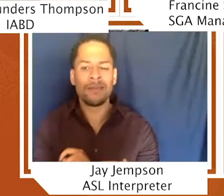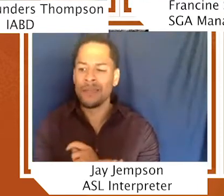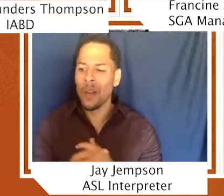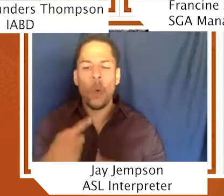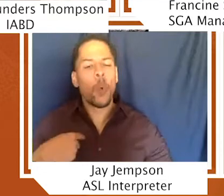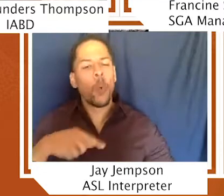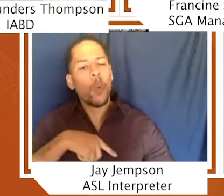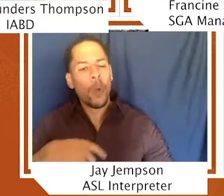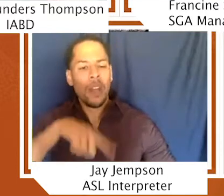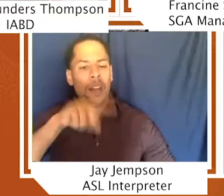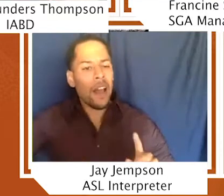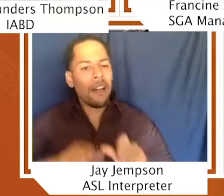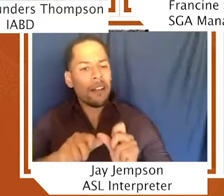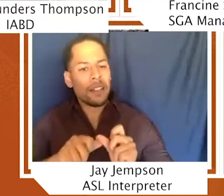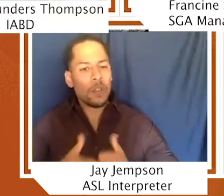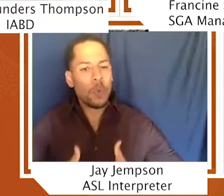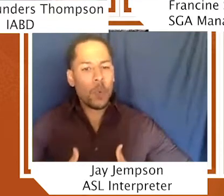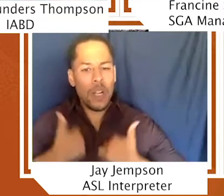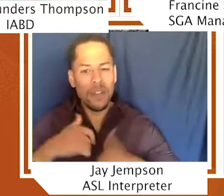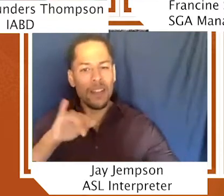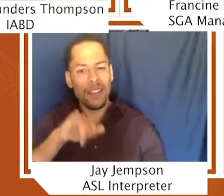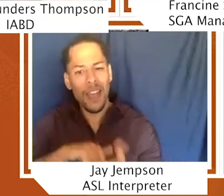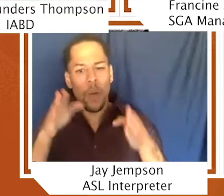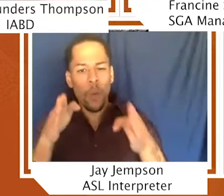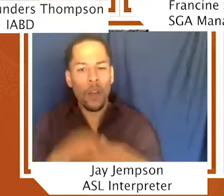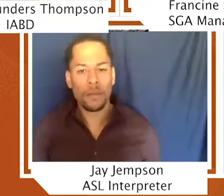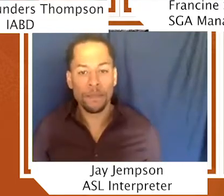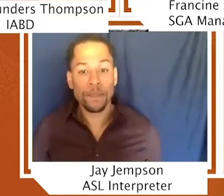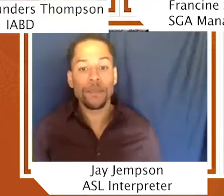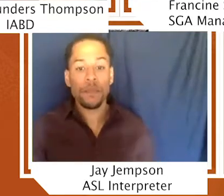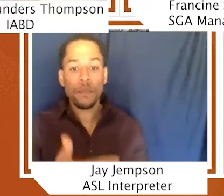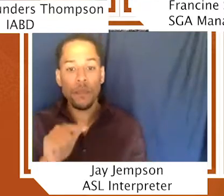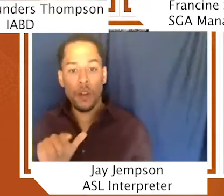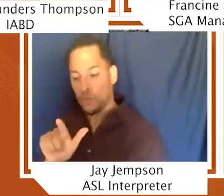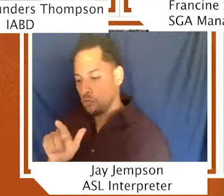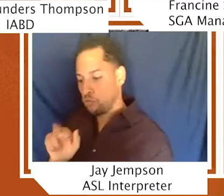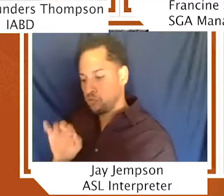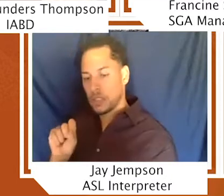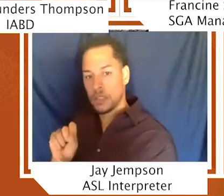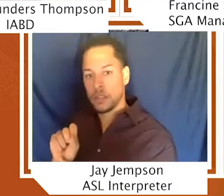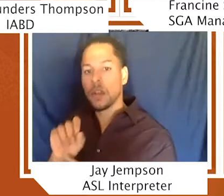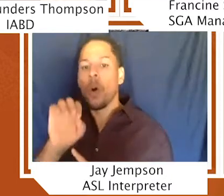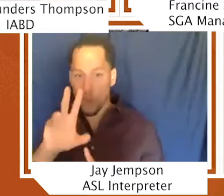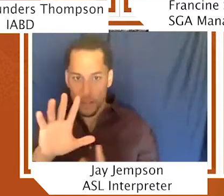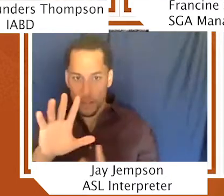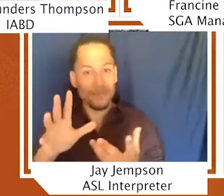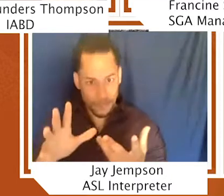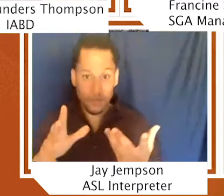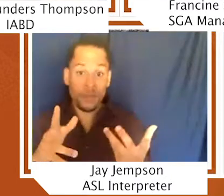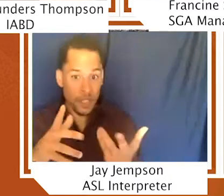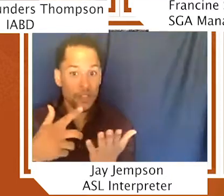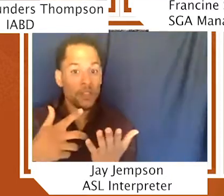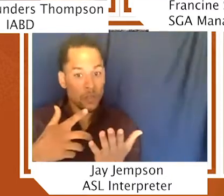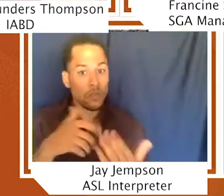Yeah. But in holding accountable, okay, let's go here. And holding